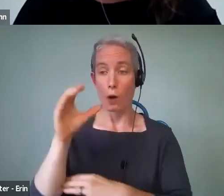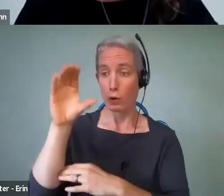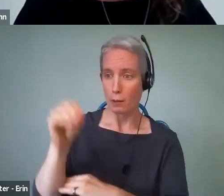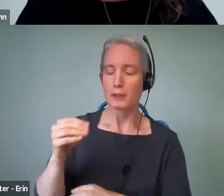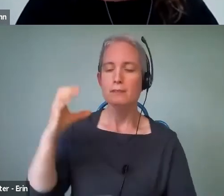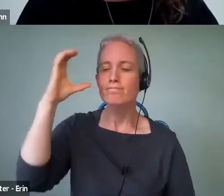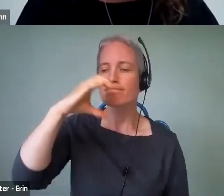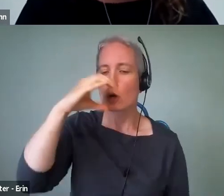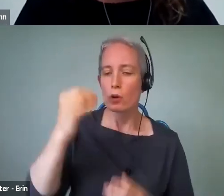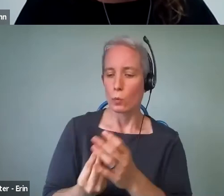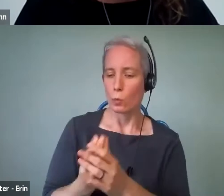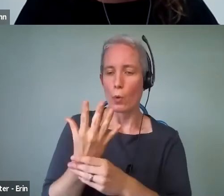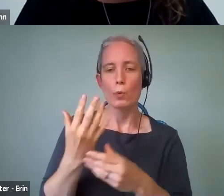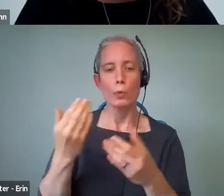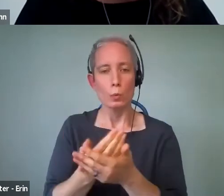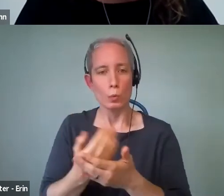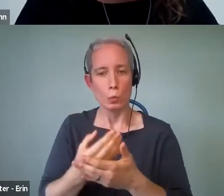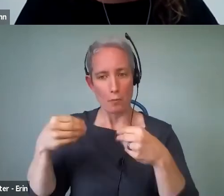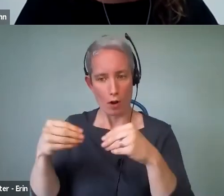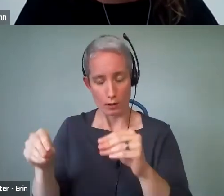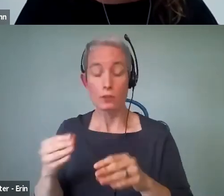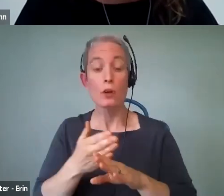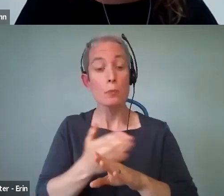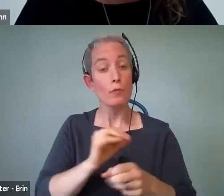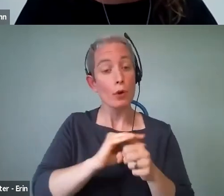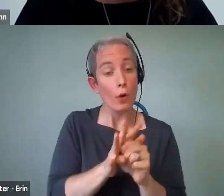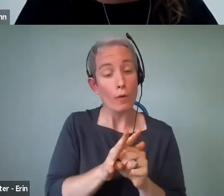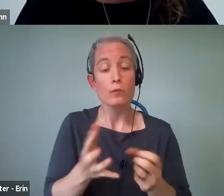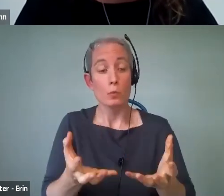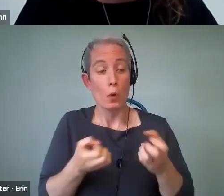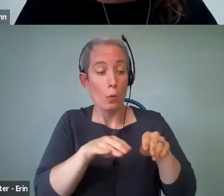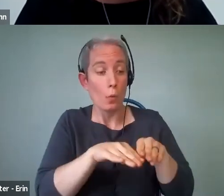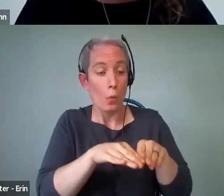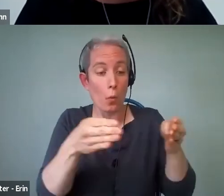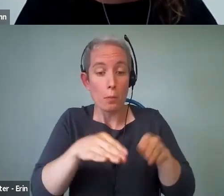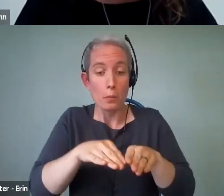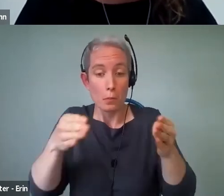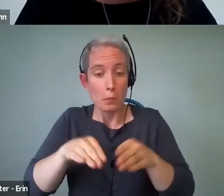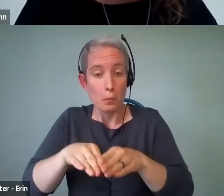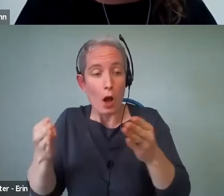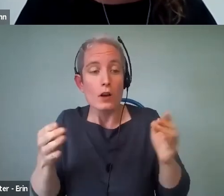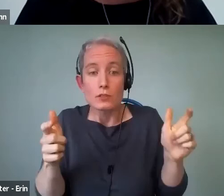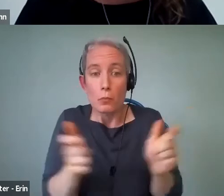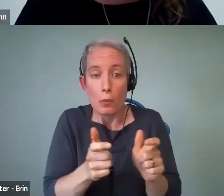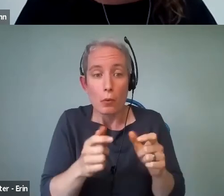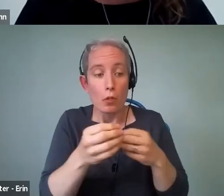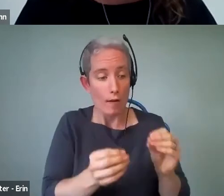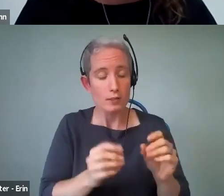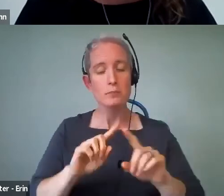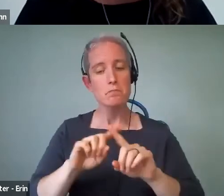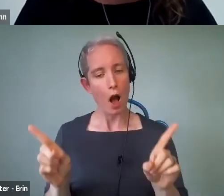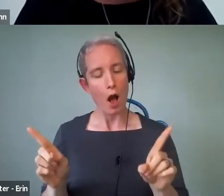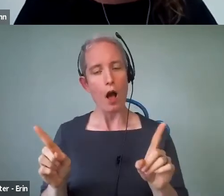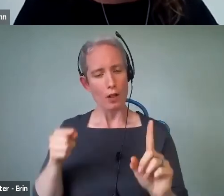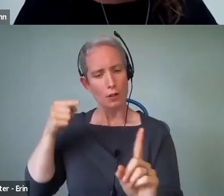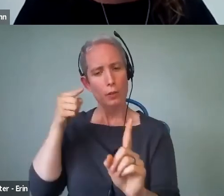markets, and prior to COVID, we're looking at opening small offices, but the points made about co-working are interesting. What